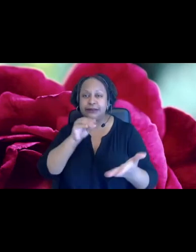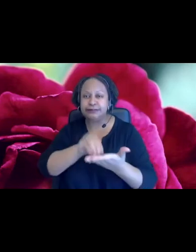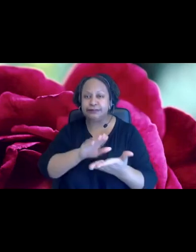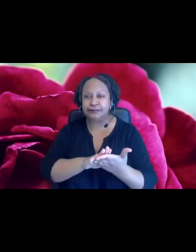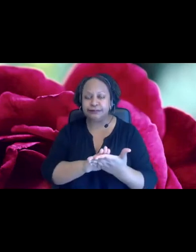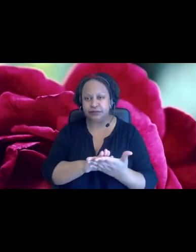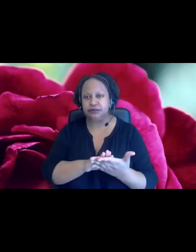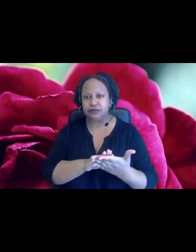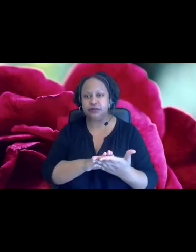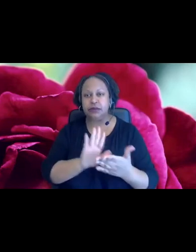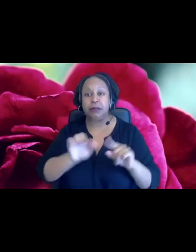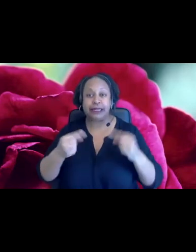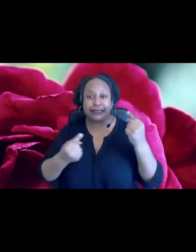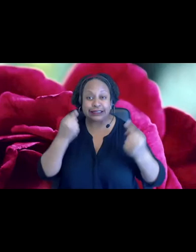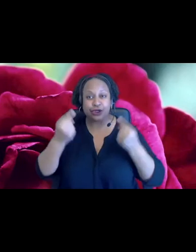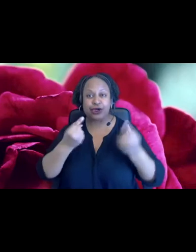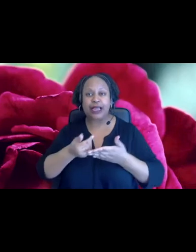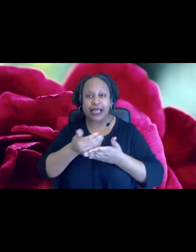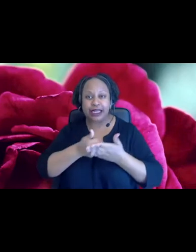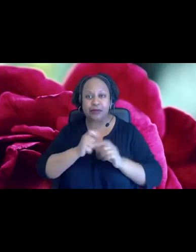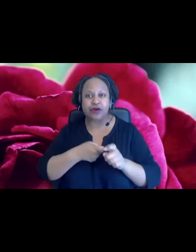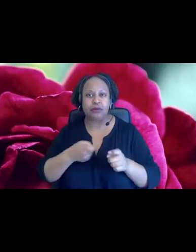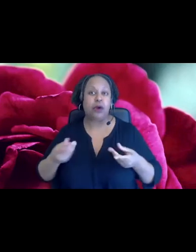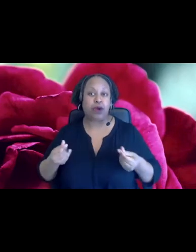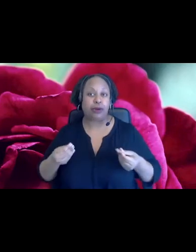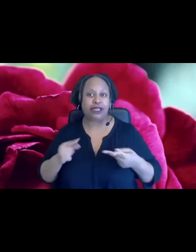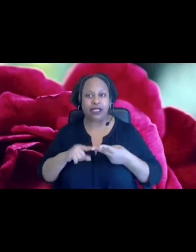that is considered income from property.